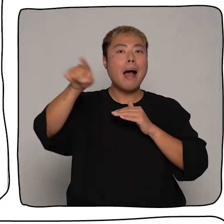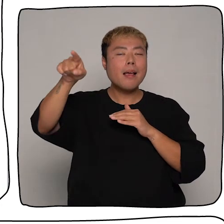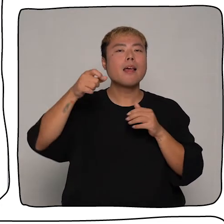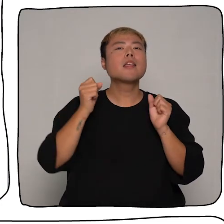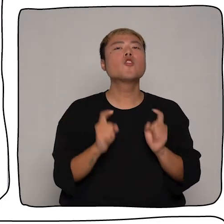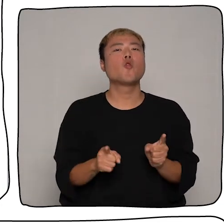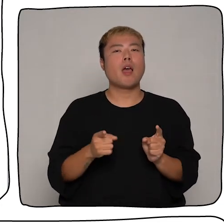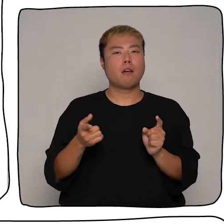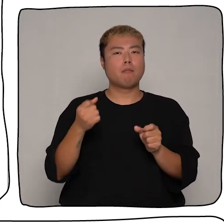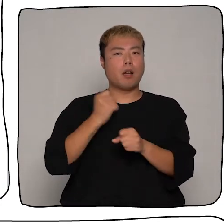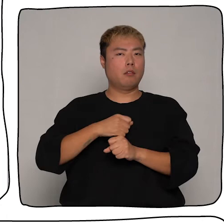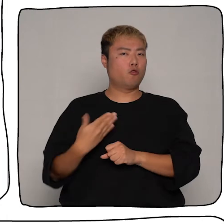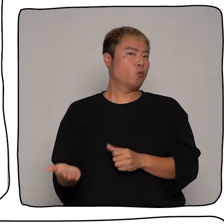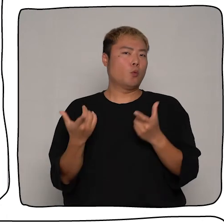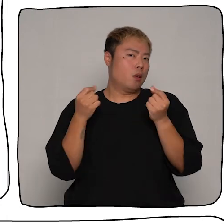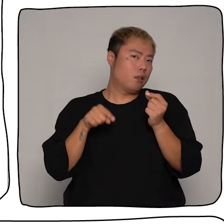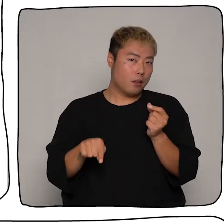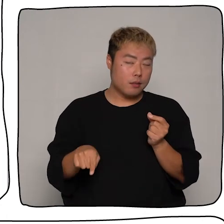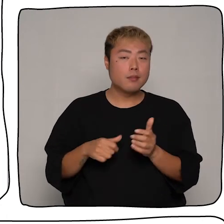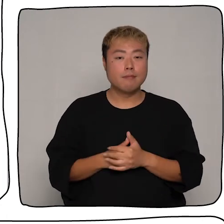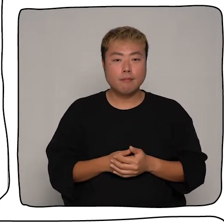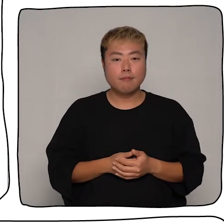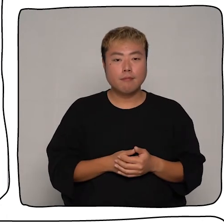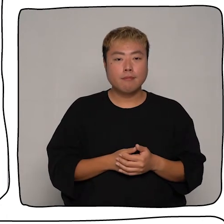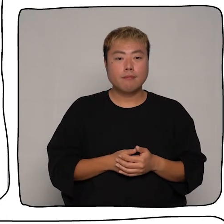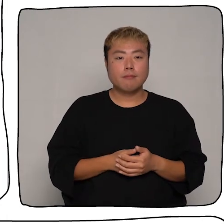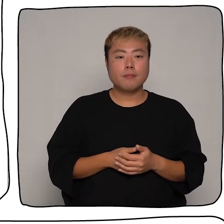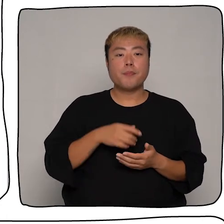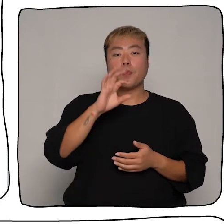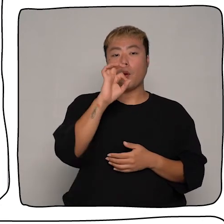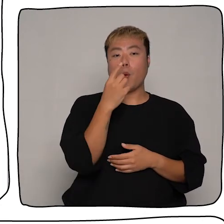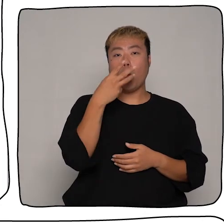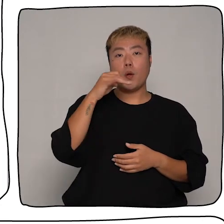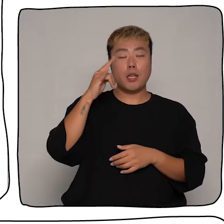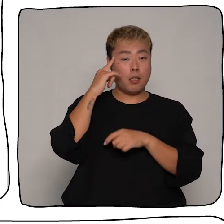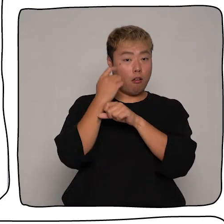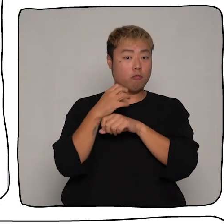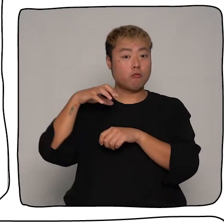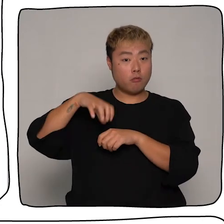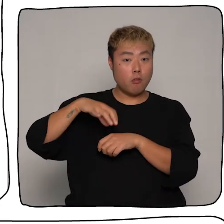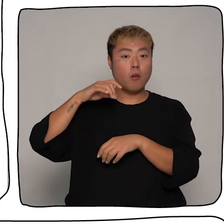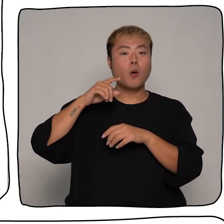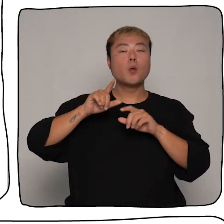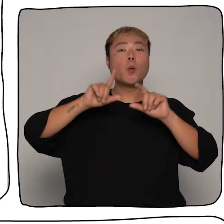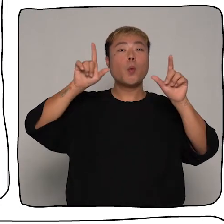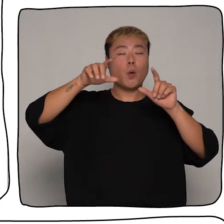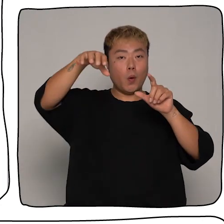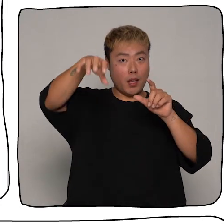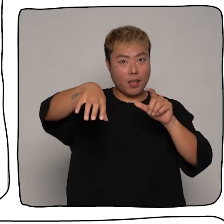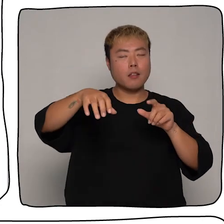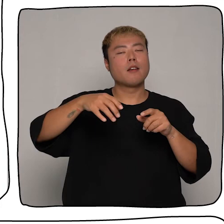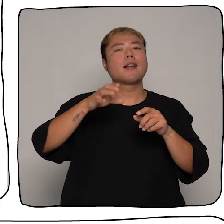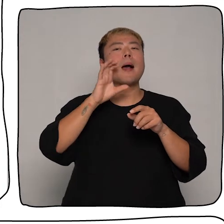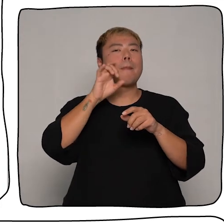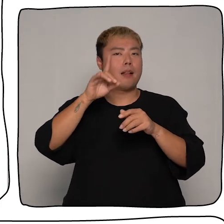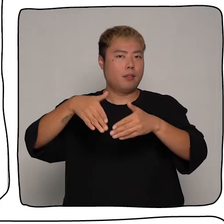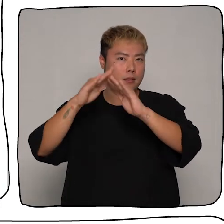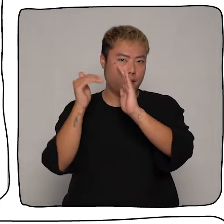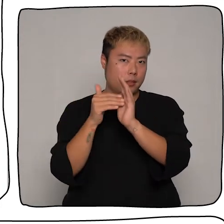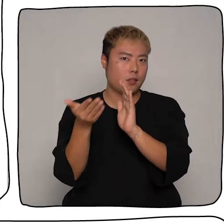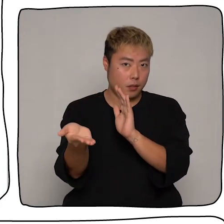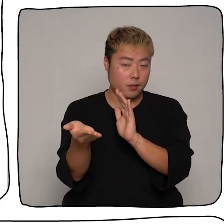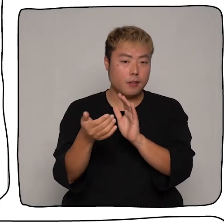illnesses the opportunity to go out. Orilab opened cafe in Tokyo. This is the